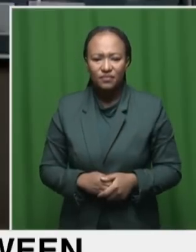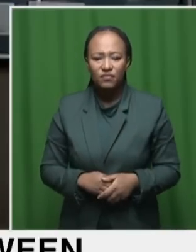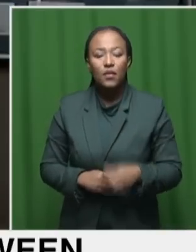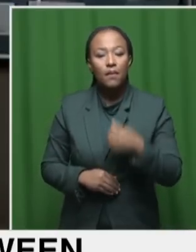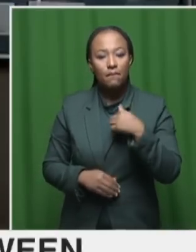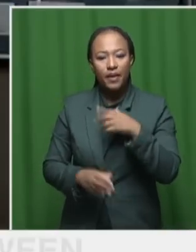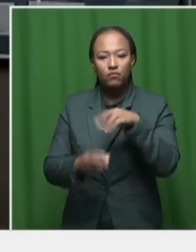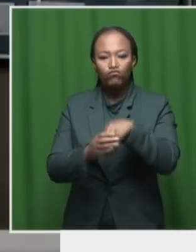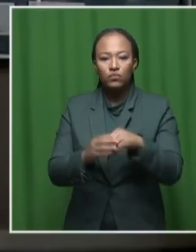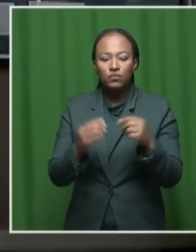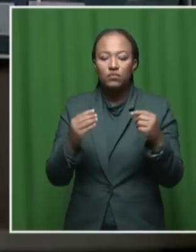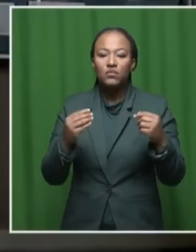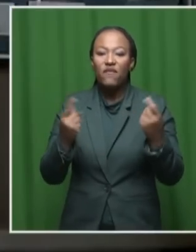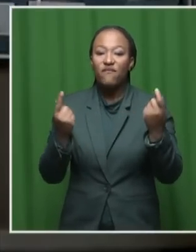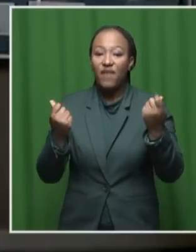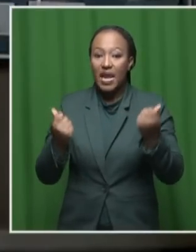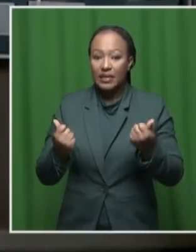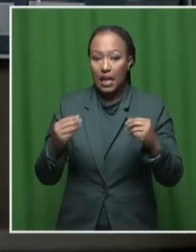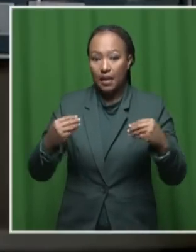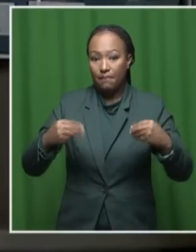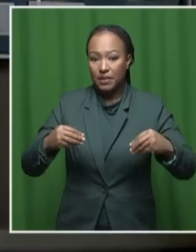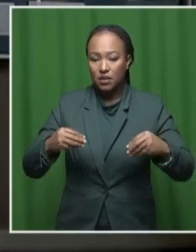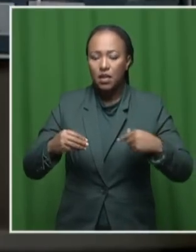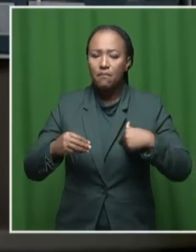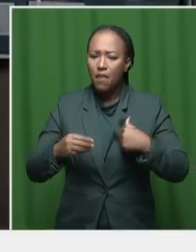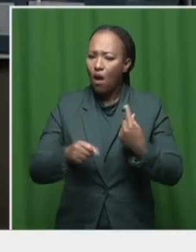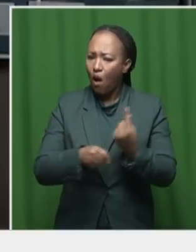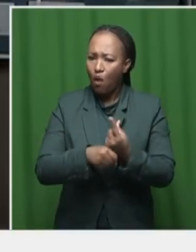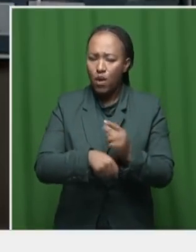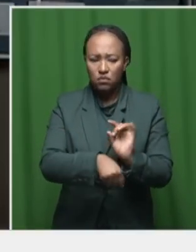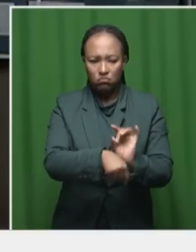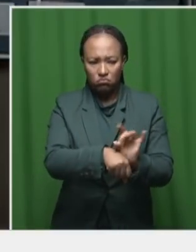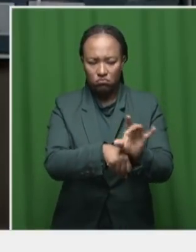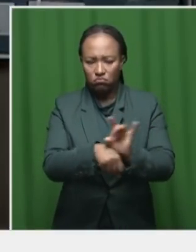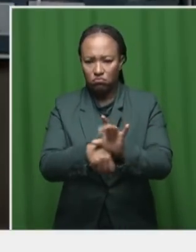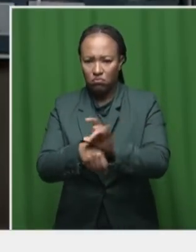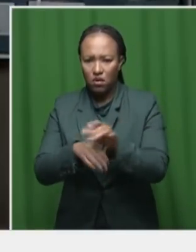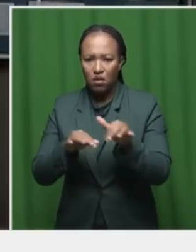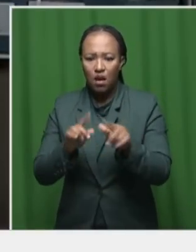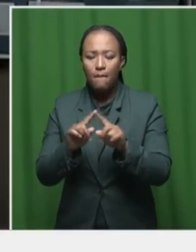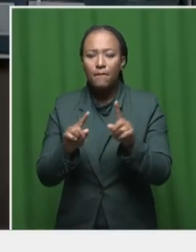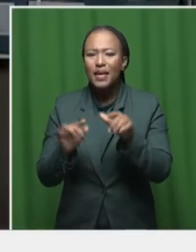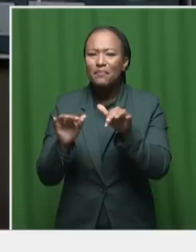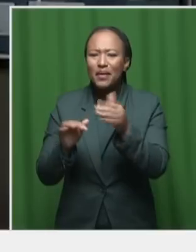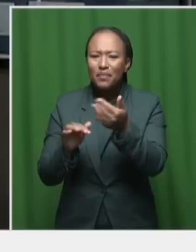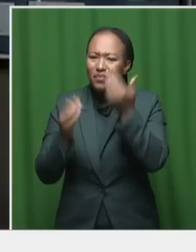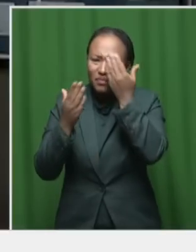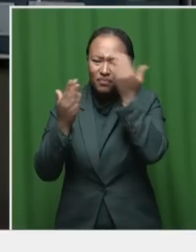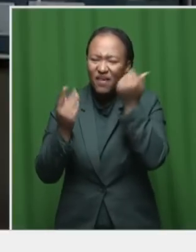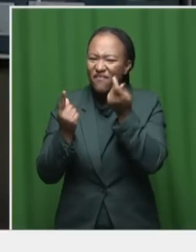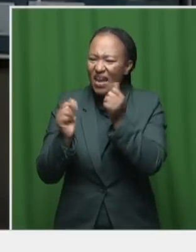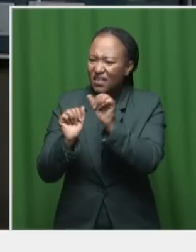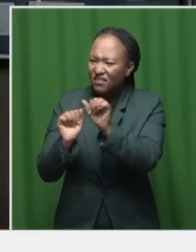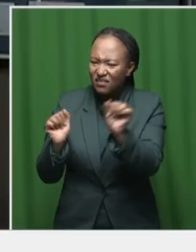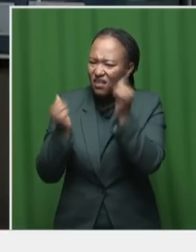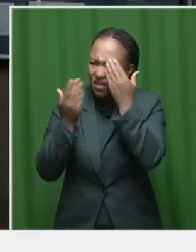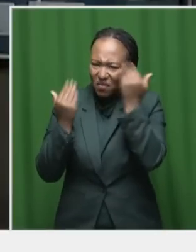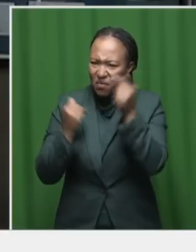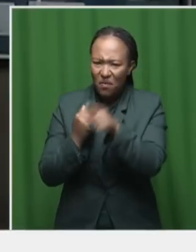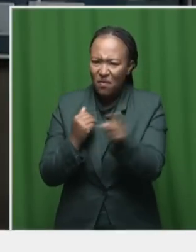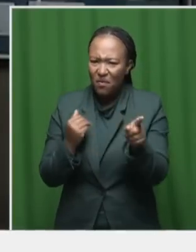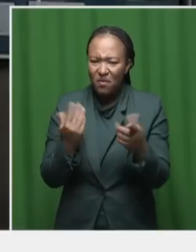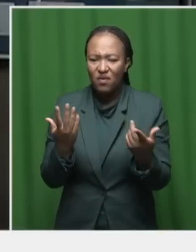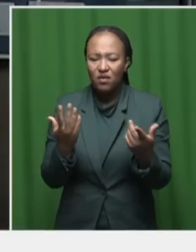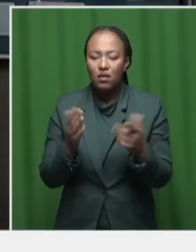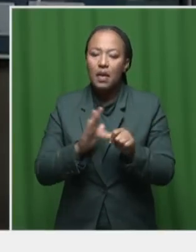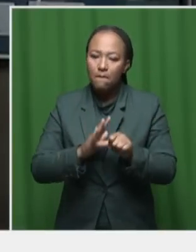and I advise people all the time. And what really amazes me is that people do not know what's going on in their own finances. So a very, very important step